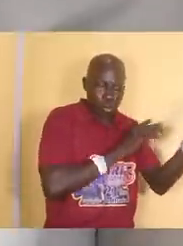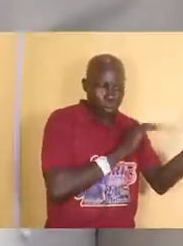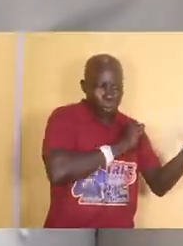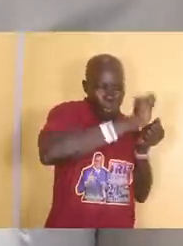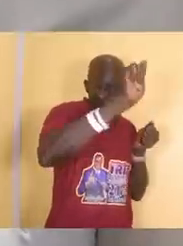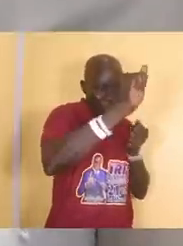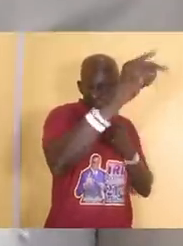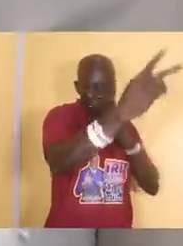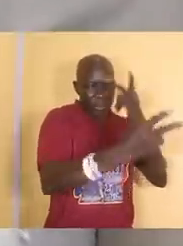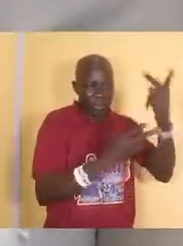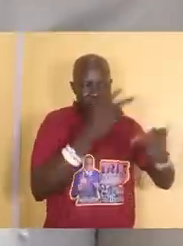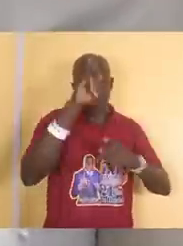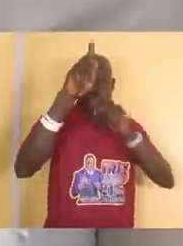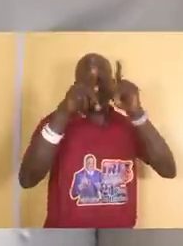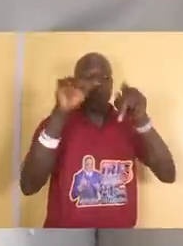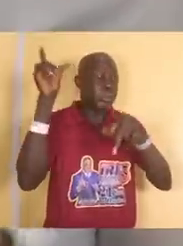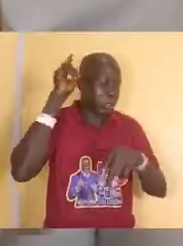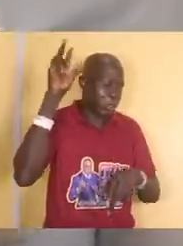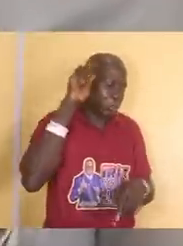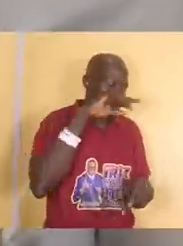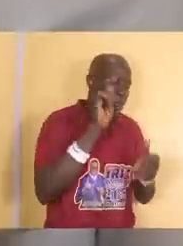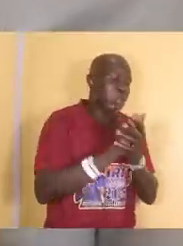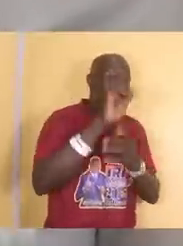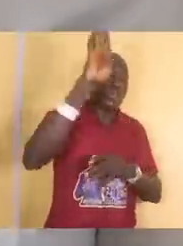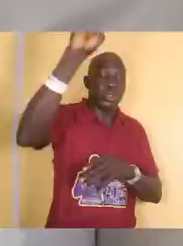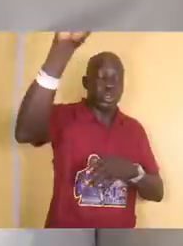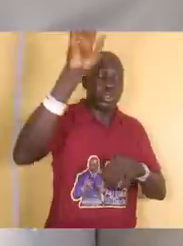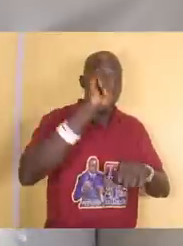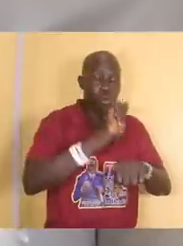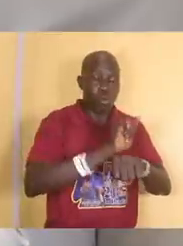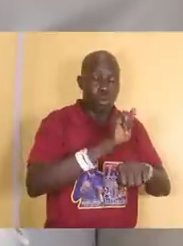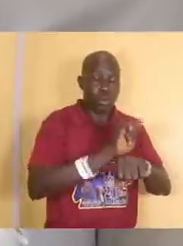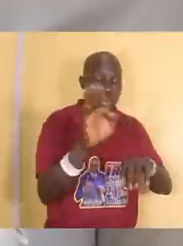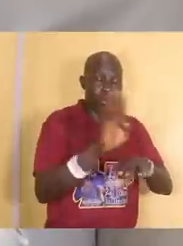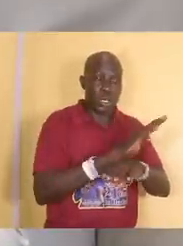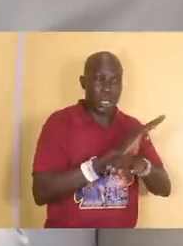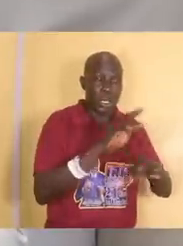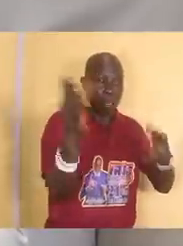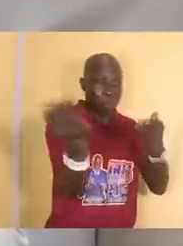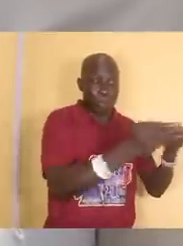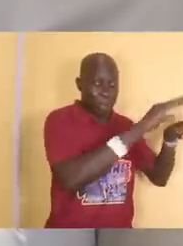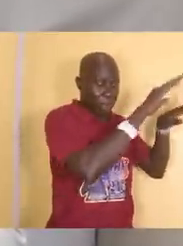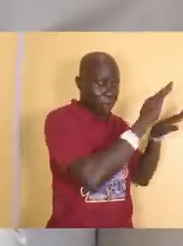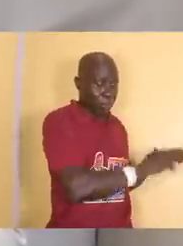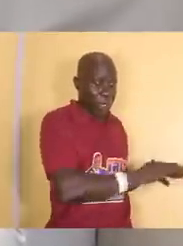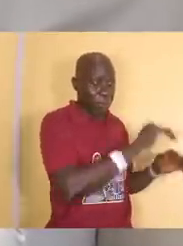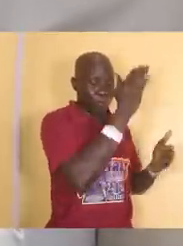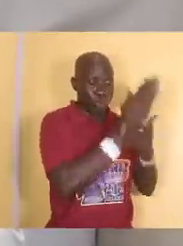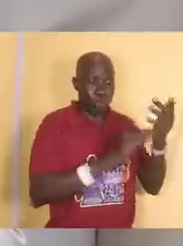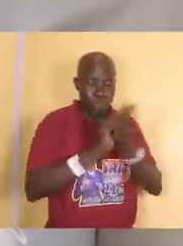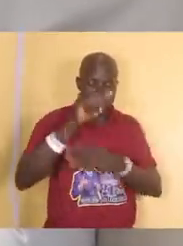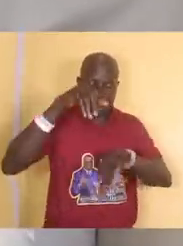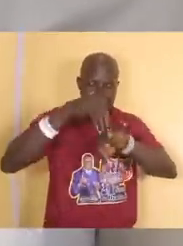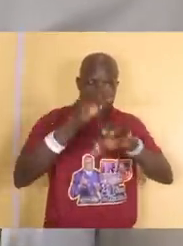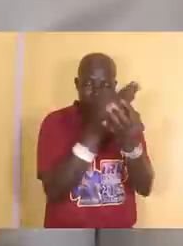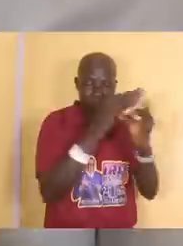He wants to visit the people. But Mister, listen, sir. He said that you want better than last time. Your business that has been bad is not married. And they can do it to see that. It's only